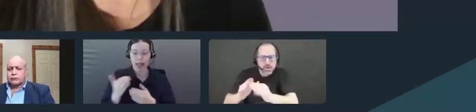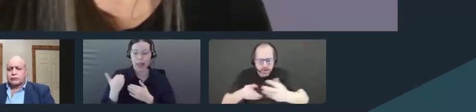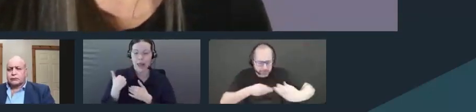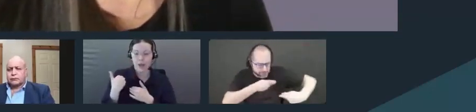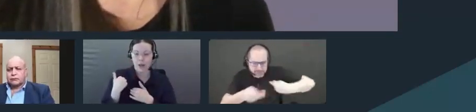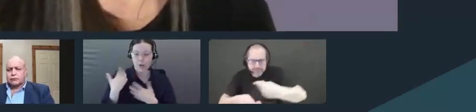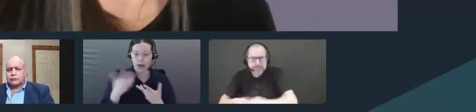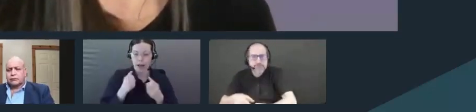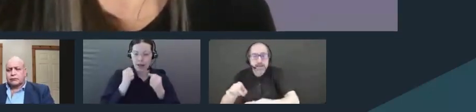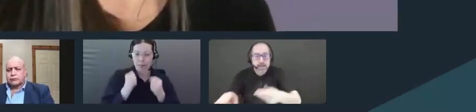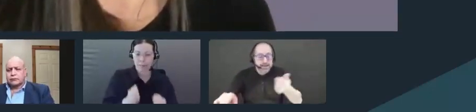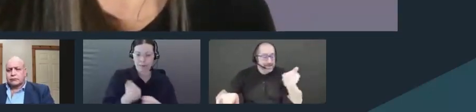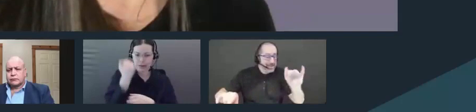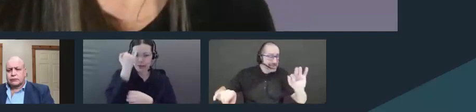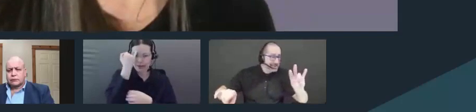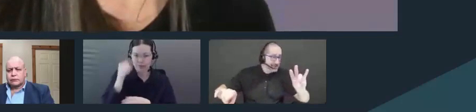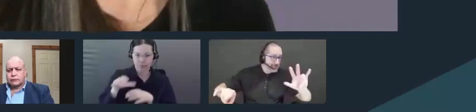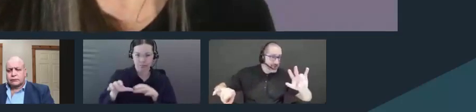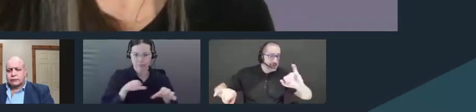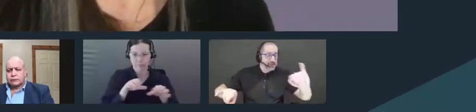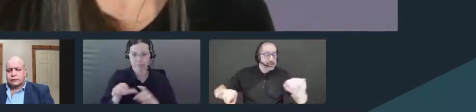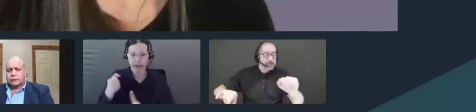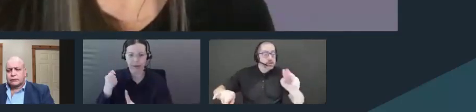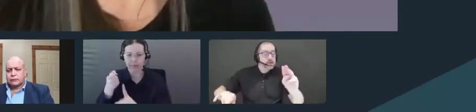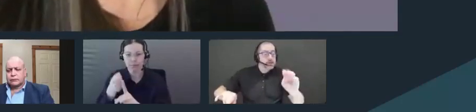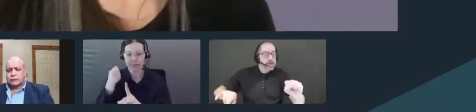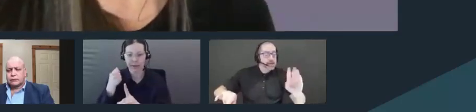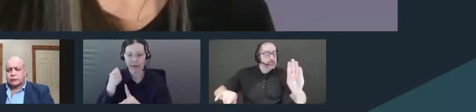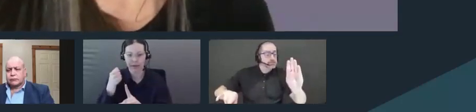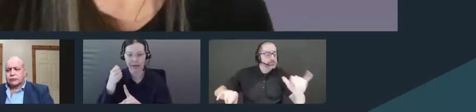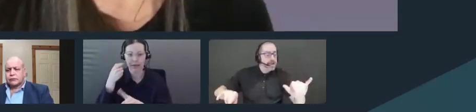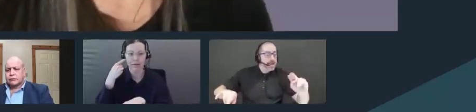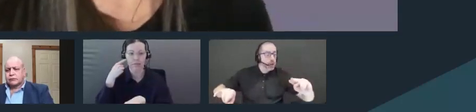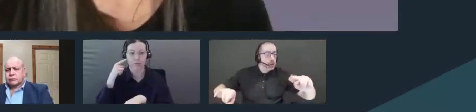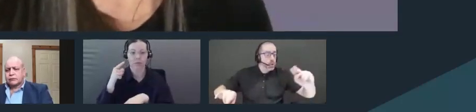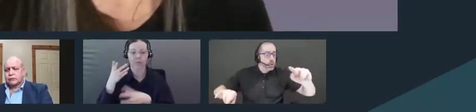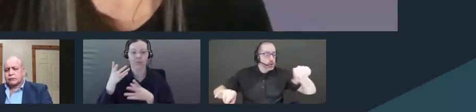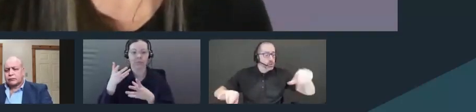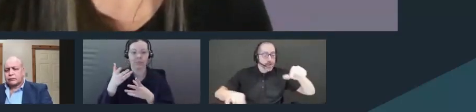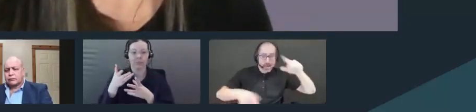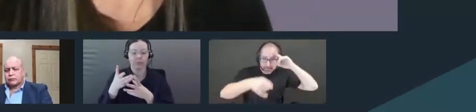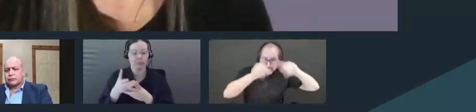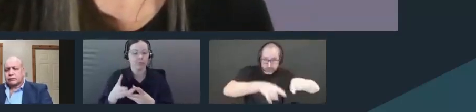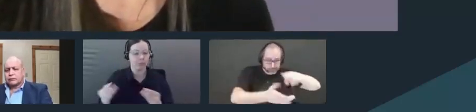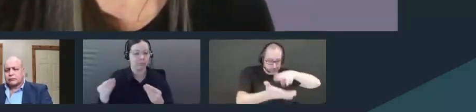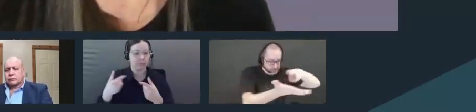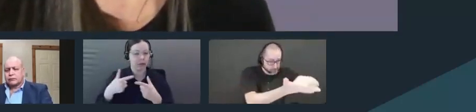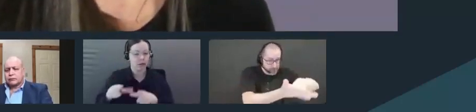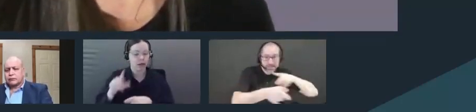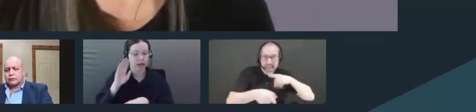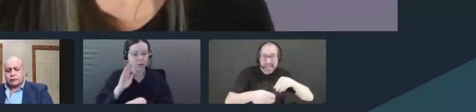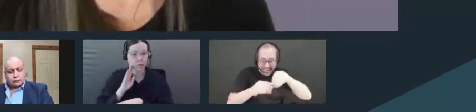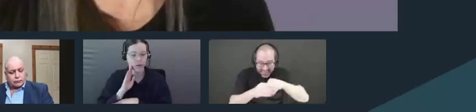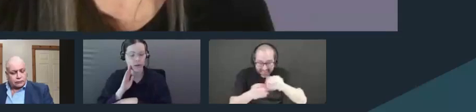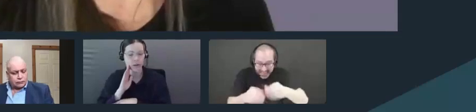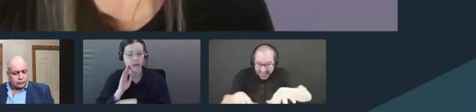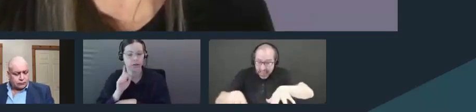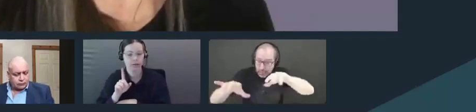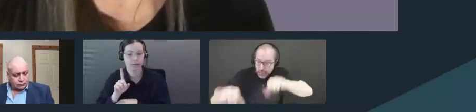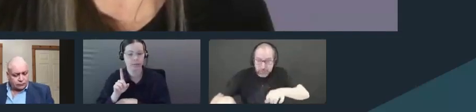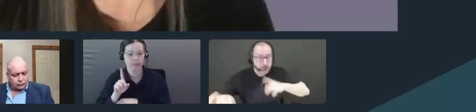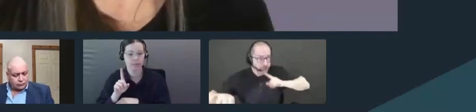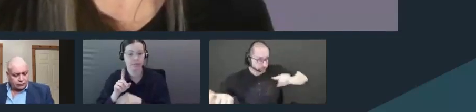The 1975 James Bay Northern Quebec Agreement wrote it straight into the land claim that Inuit children would